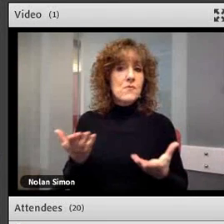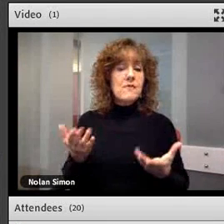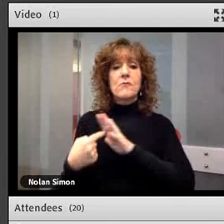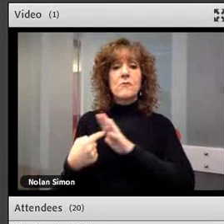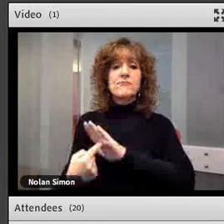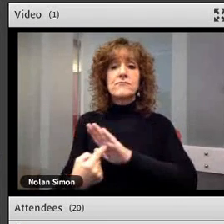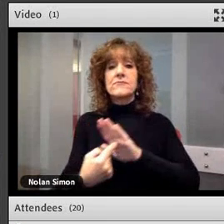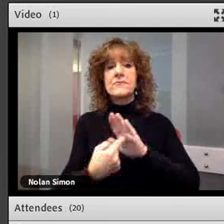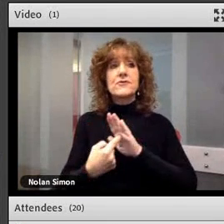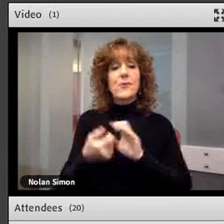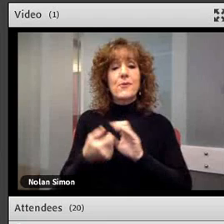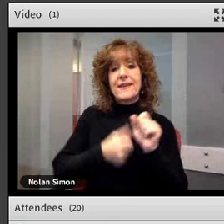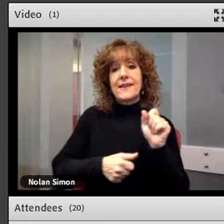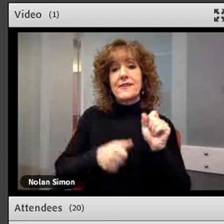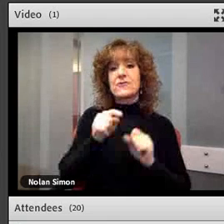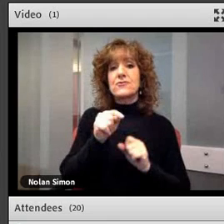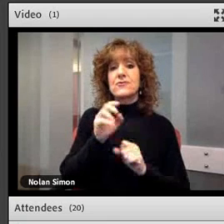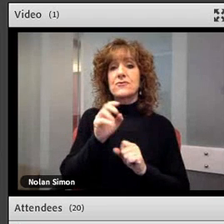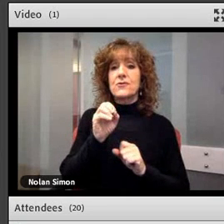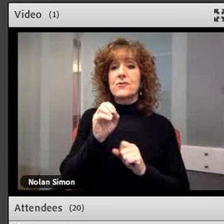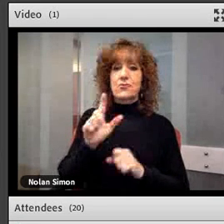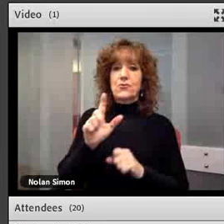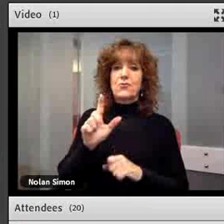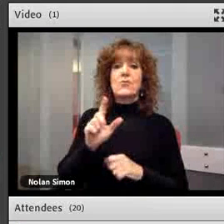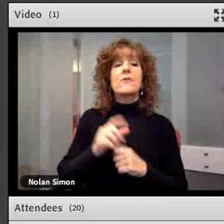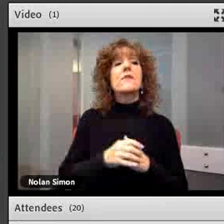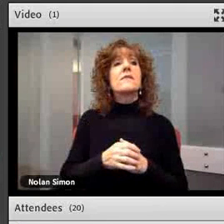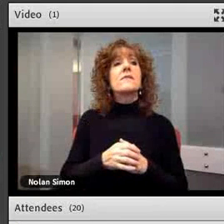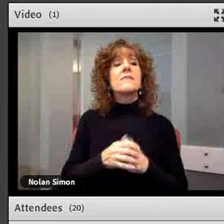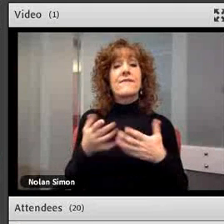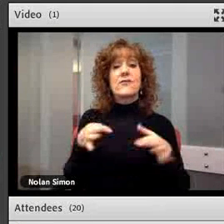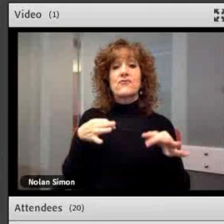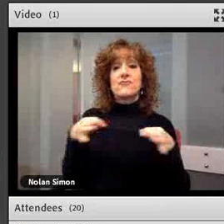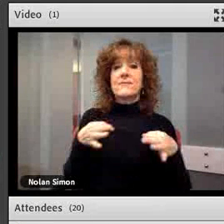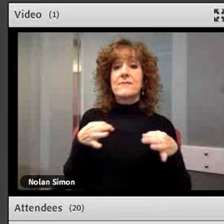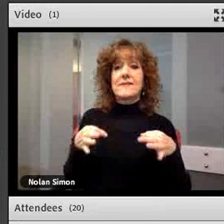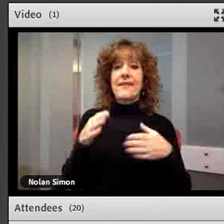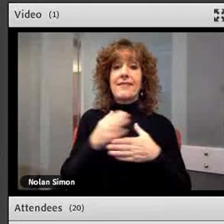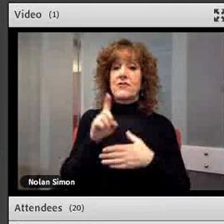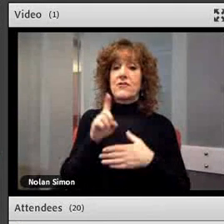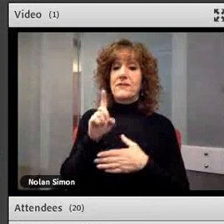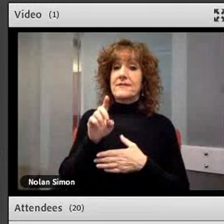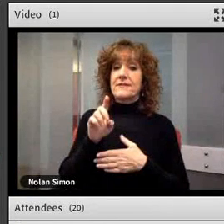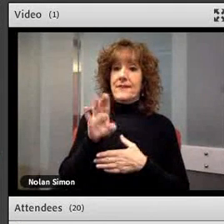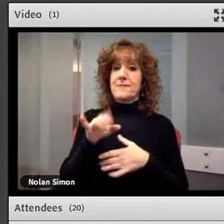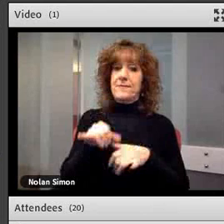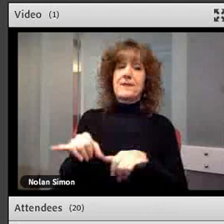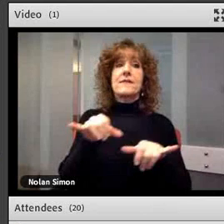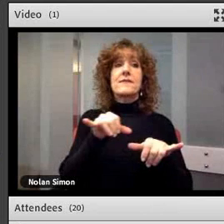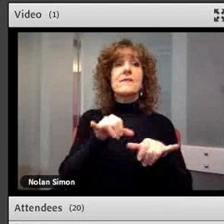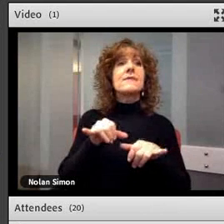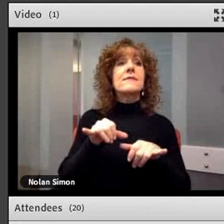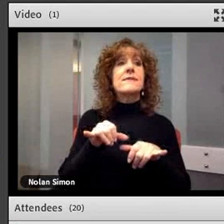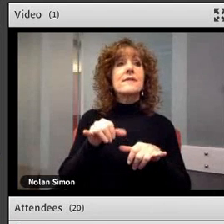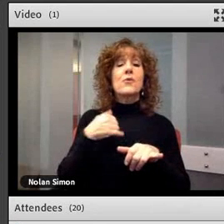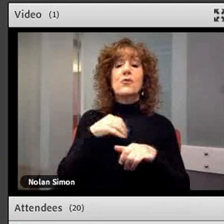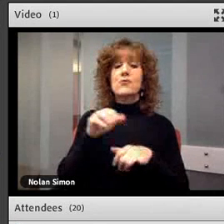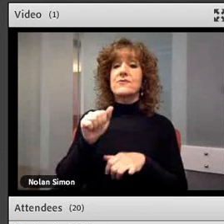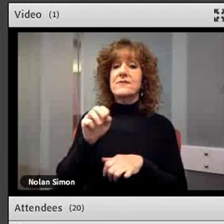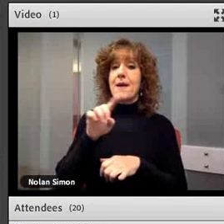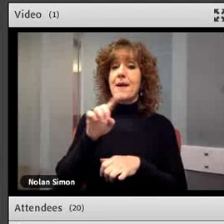basically each of the tools. As I explained, they share a database. We use the Amazon cloud. We have